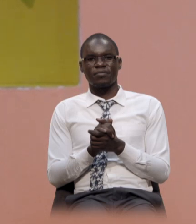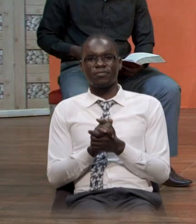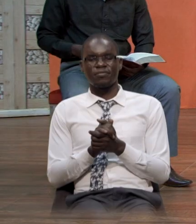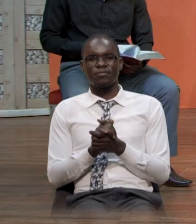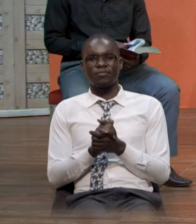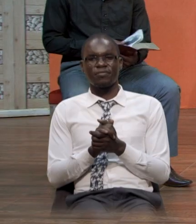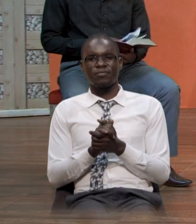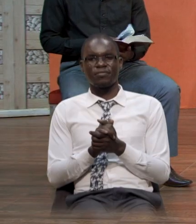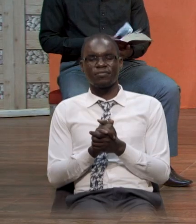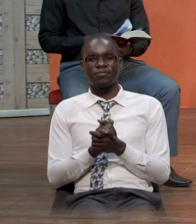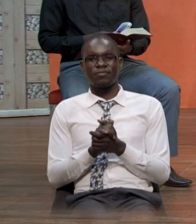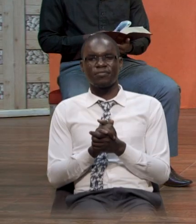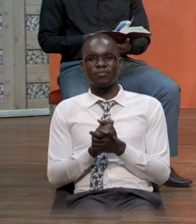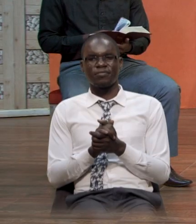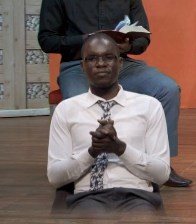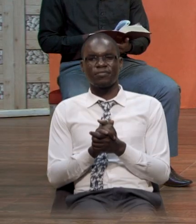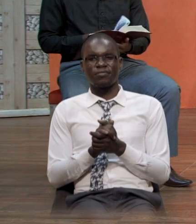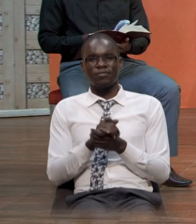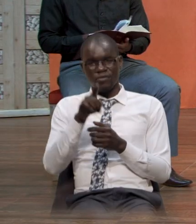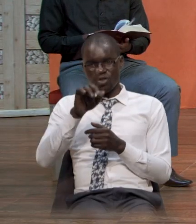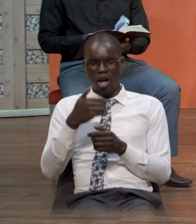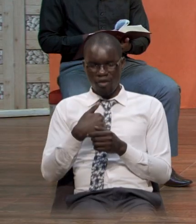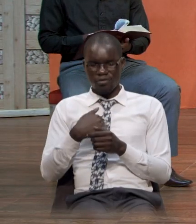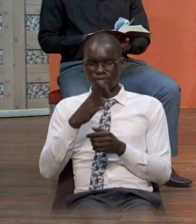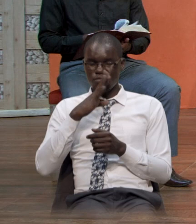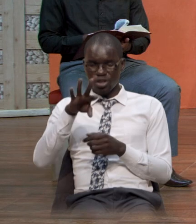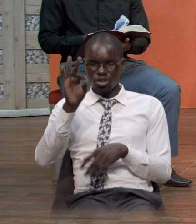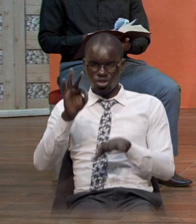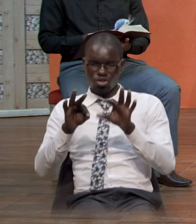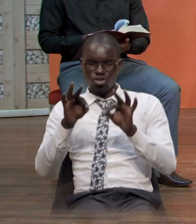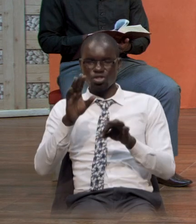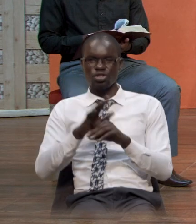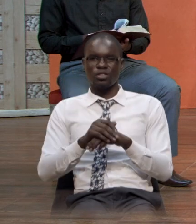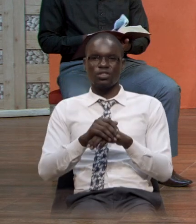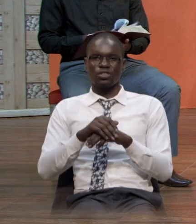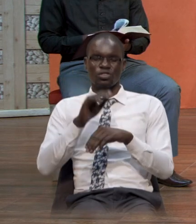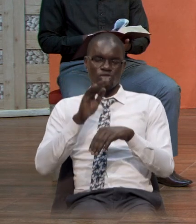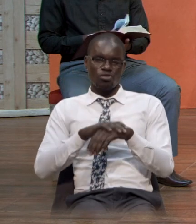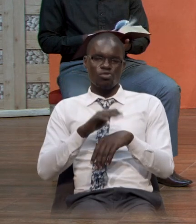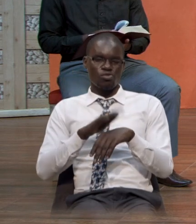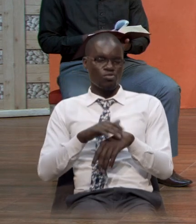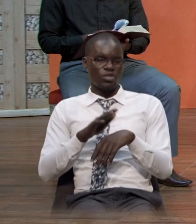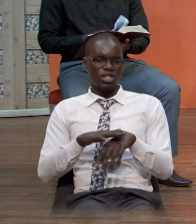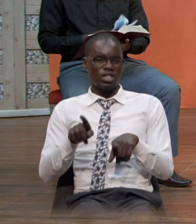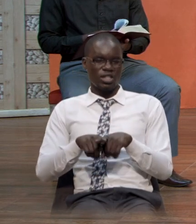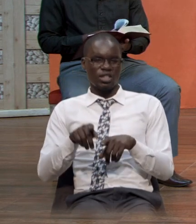Hebrews. A royal priesthood, a holy nation, God's own people. Peter. Correct.